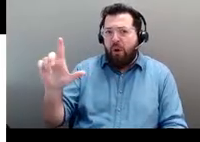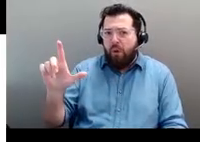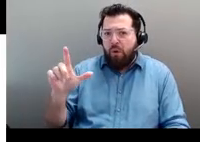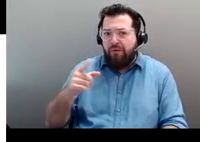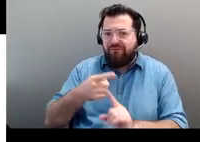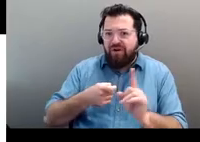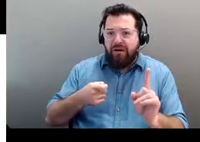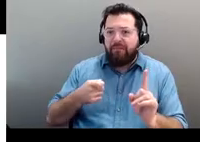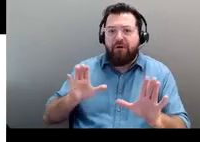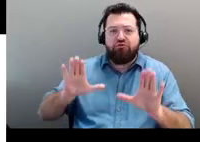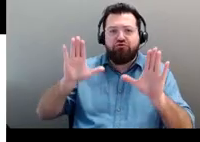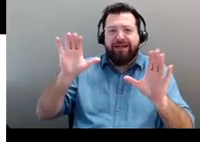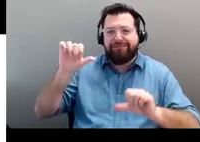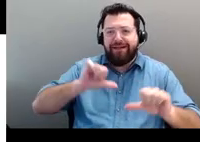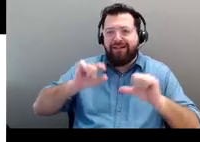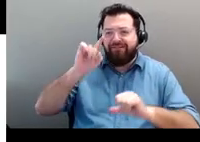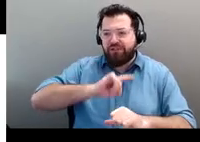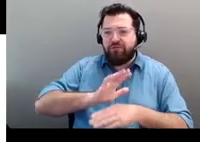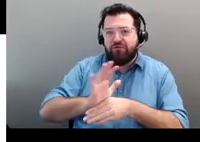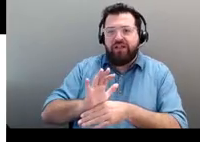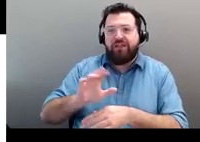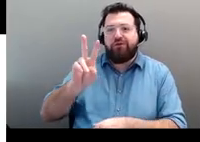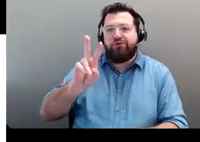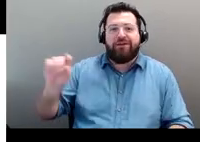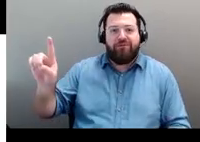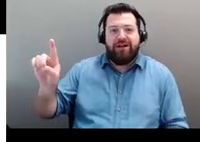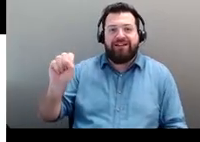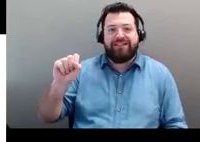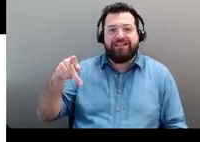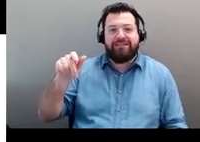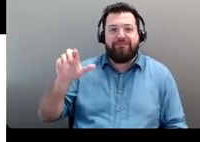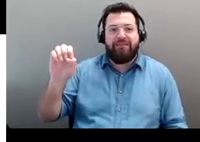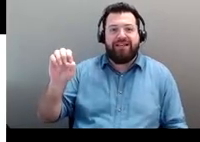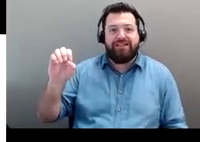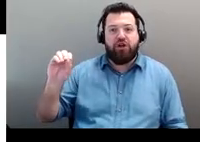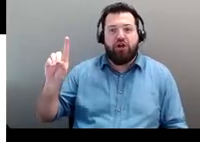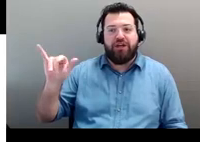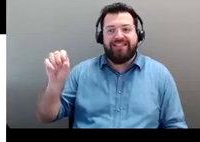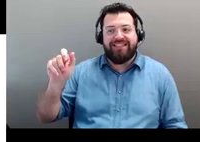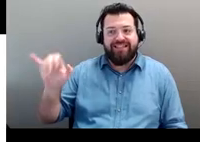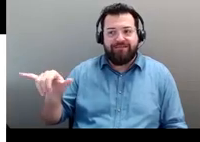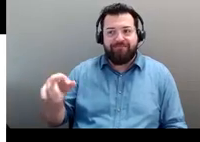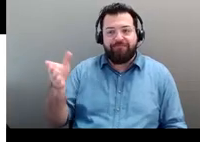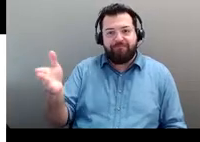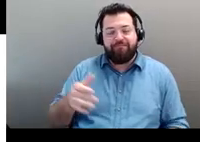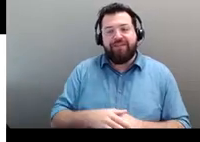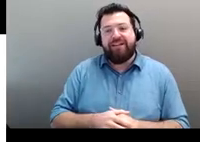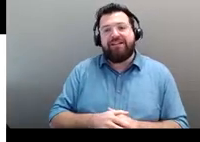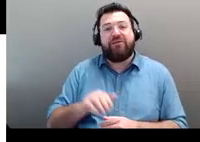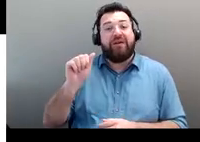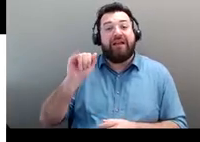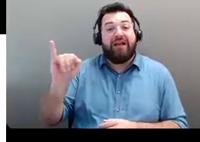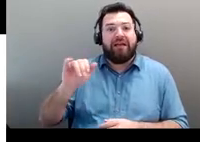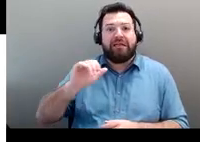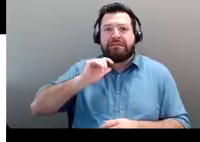film 2001: Space Odyssey. So AI uncontrollability or loss of control refers to situations